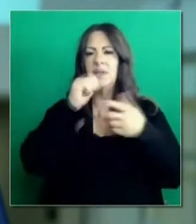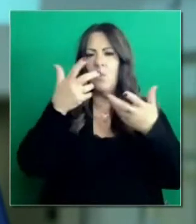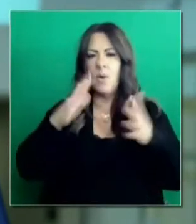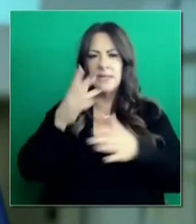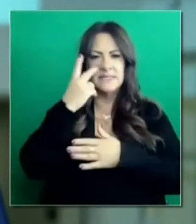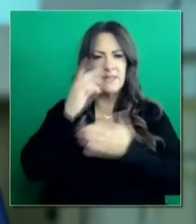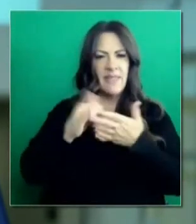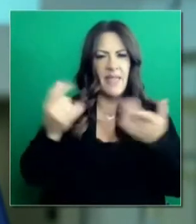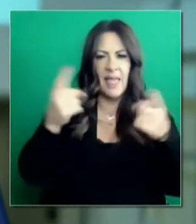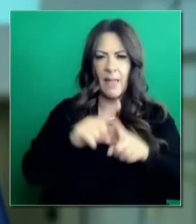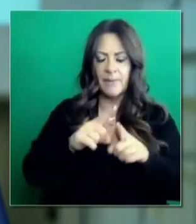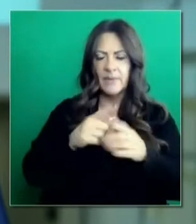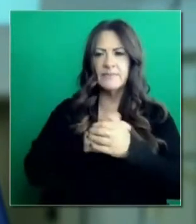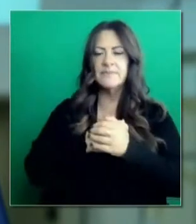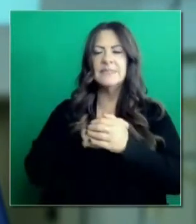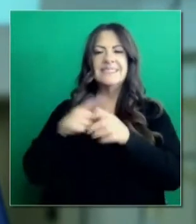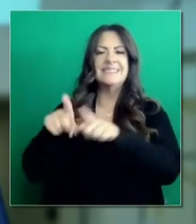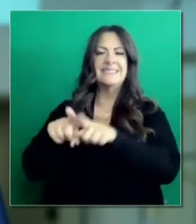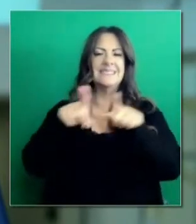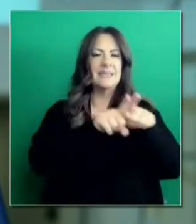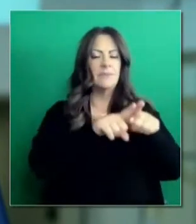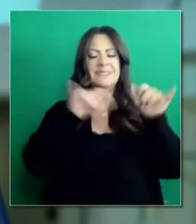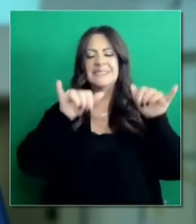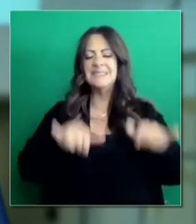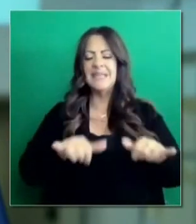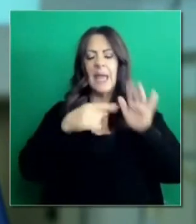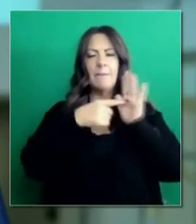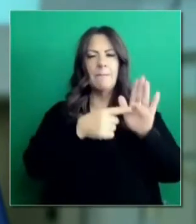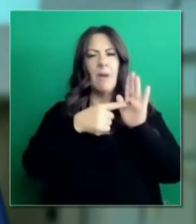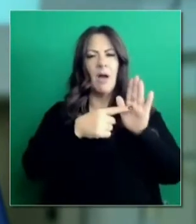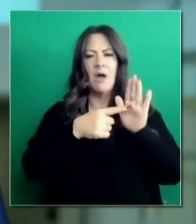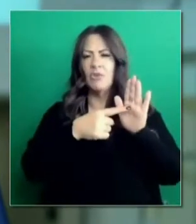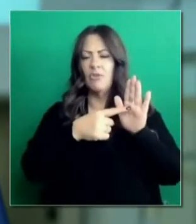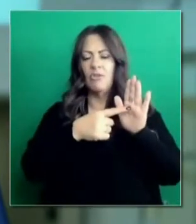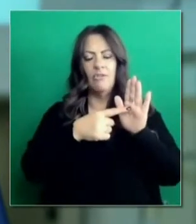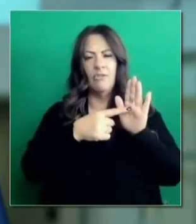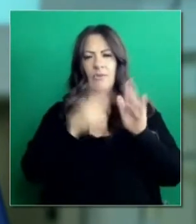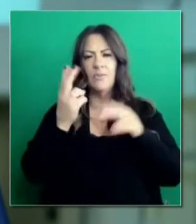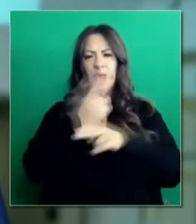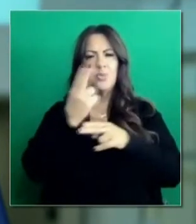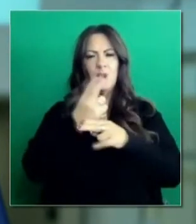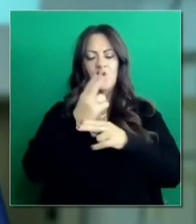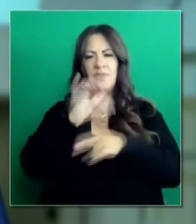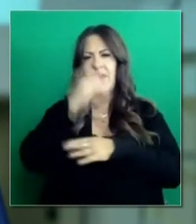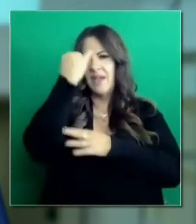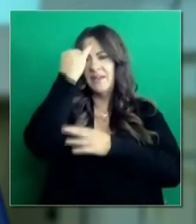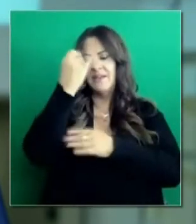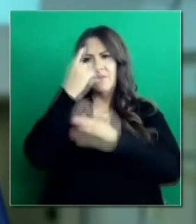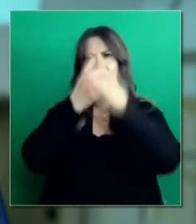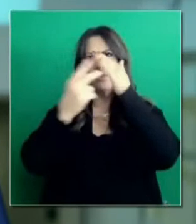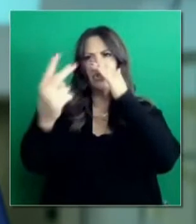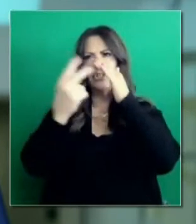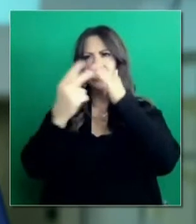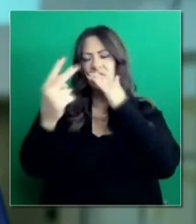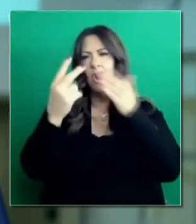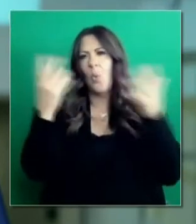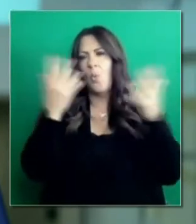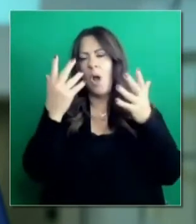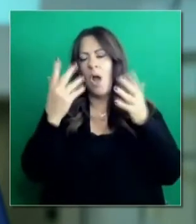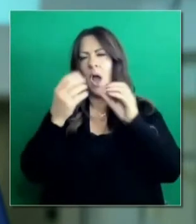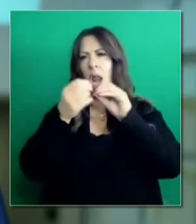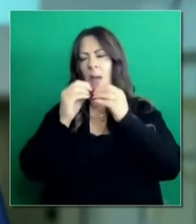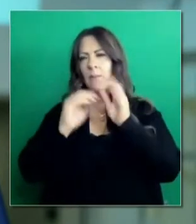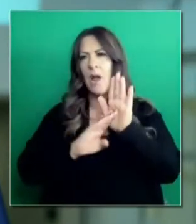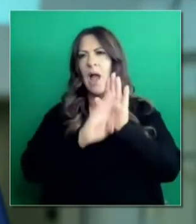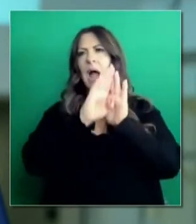now. Similarly, we use that same model, that same idea of projection, to evaluate what's going on